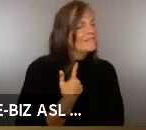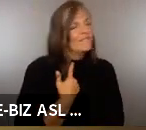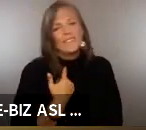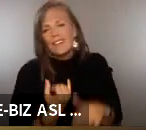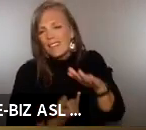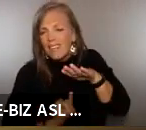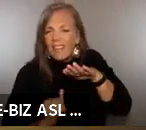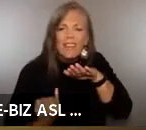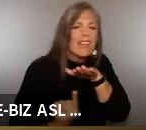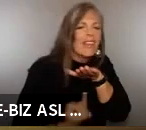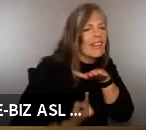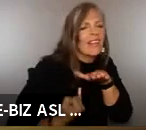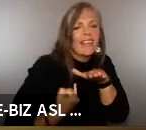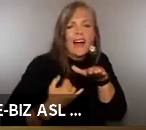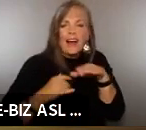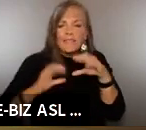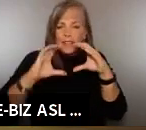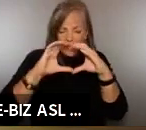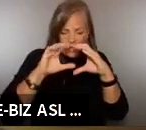do feel like I'm in this little box.